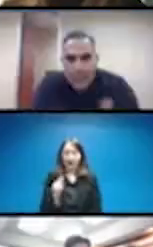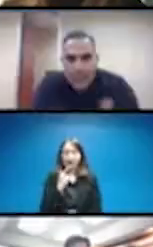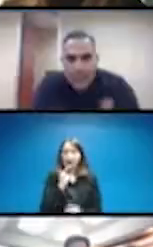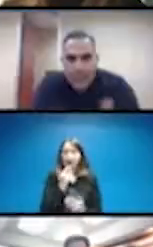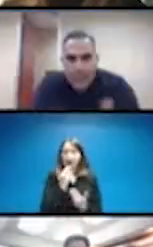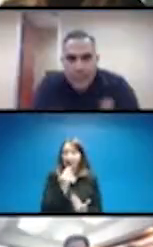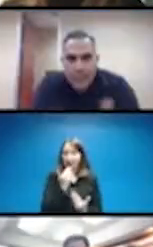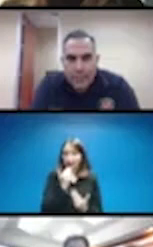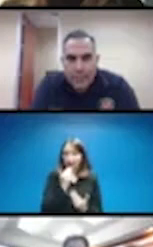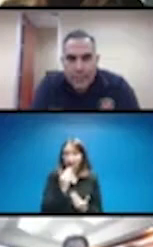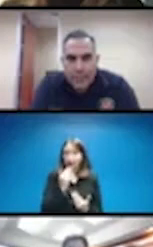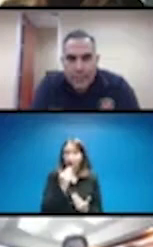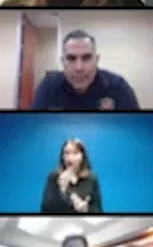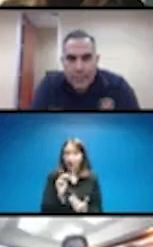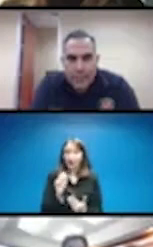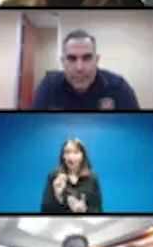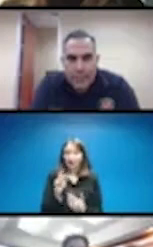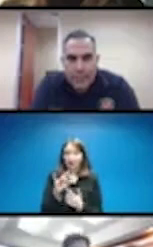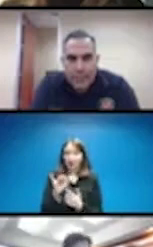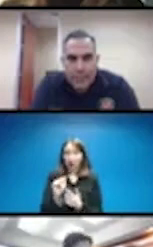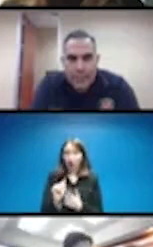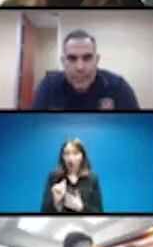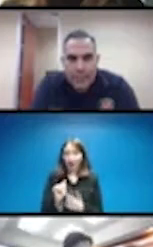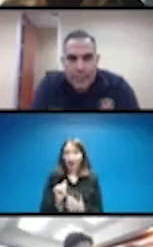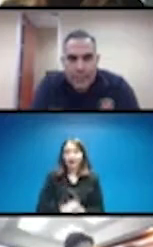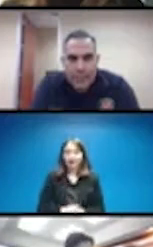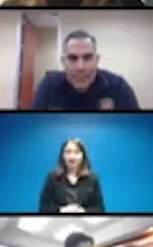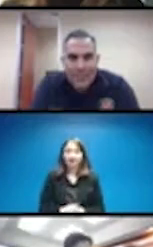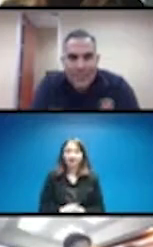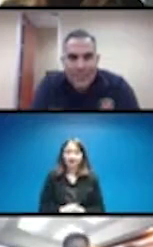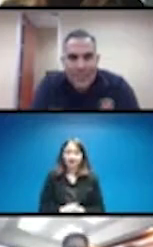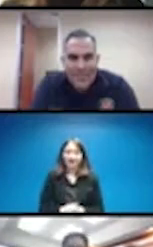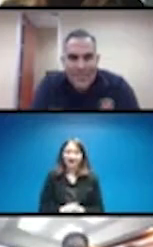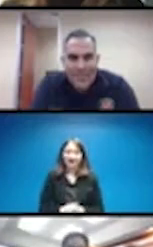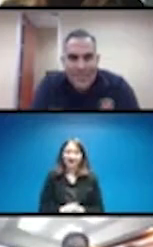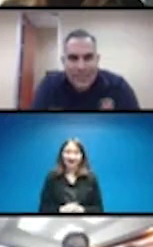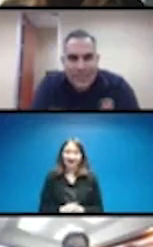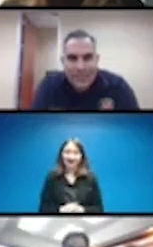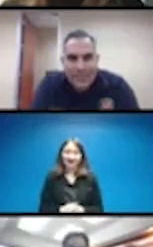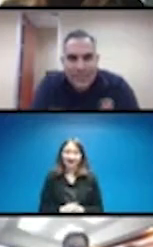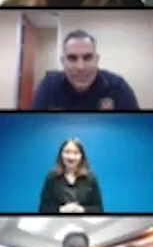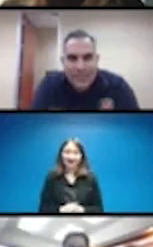pidió que si se pueda hacer en inglés la respuesta también. Entonces, bueno, te lo dejo. Gracias.